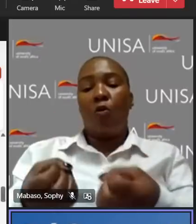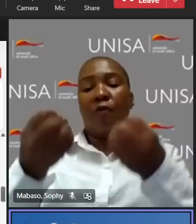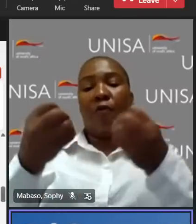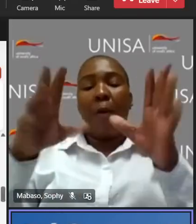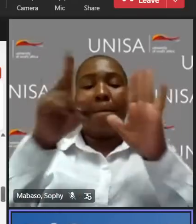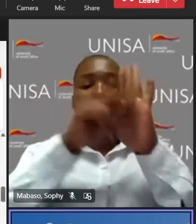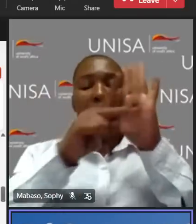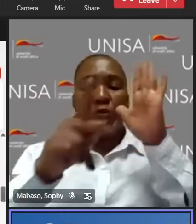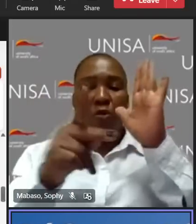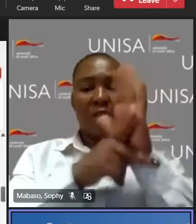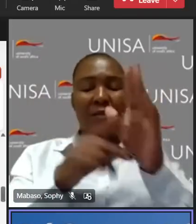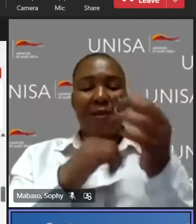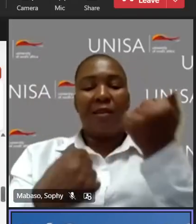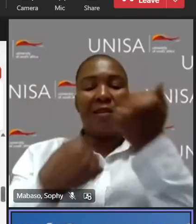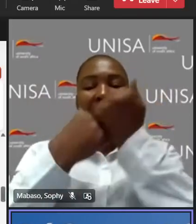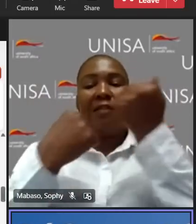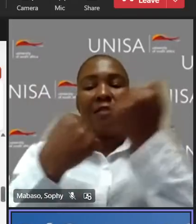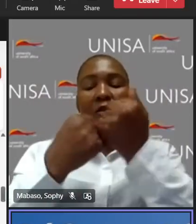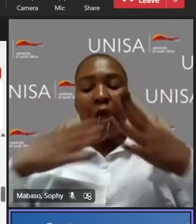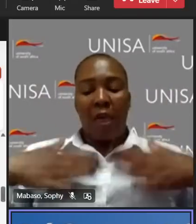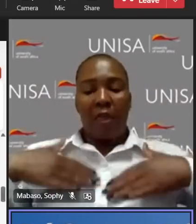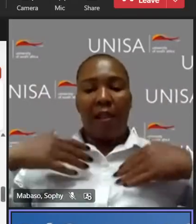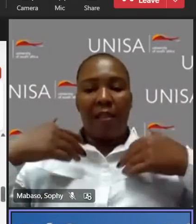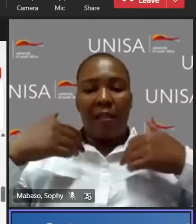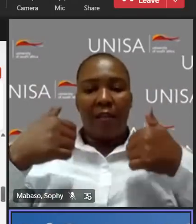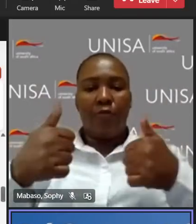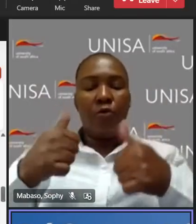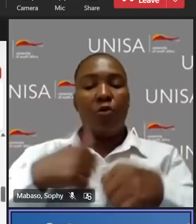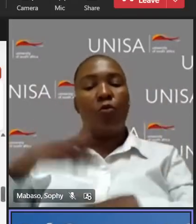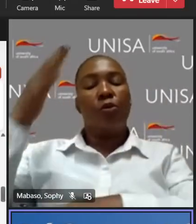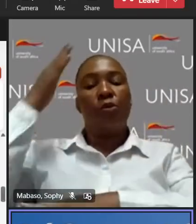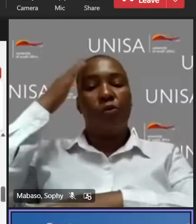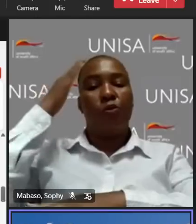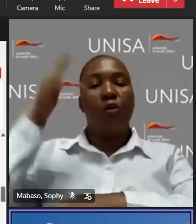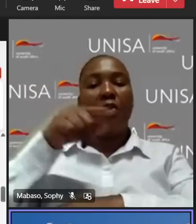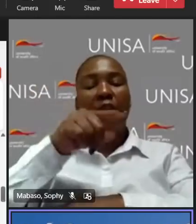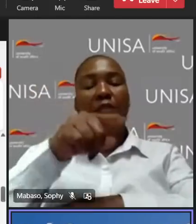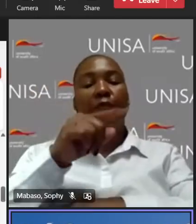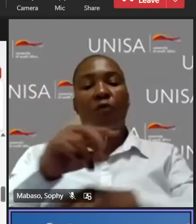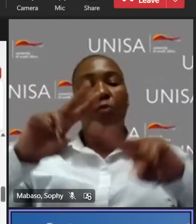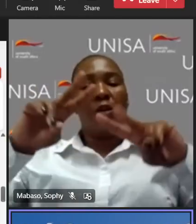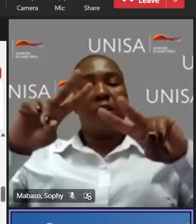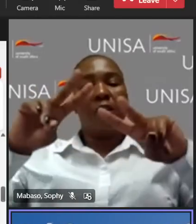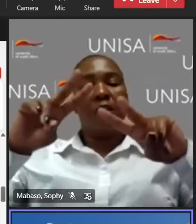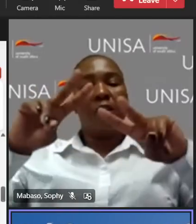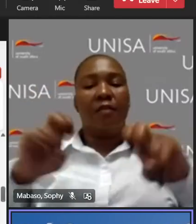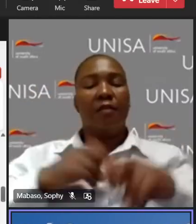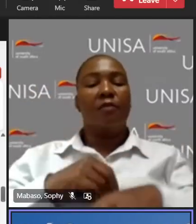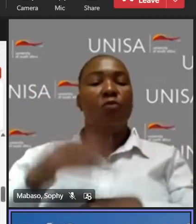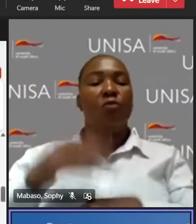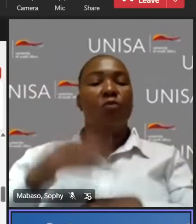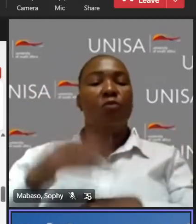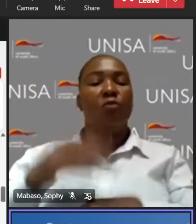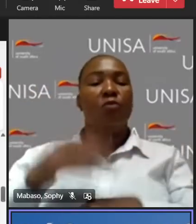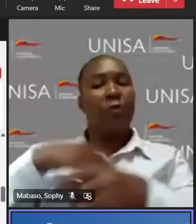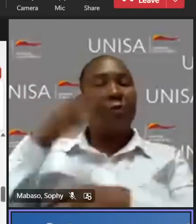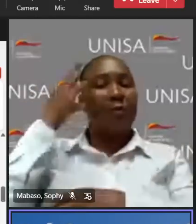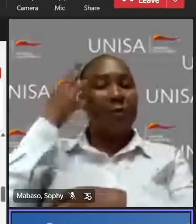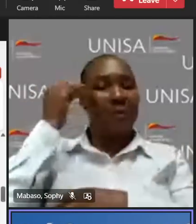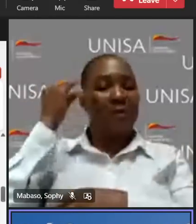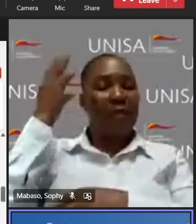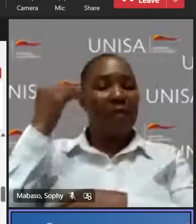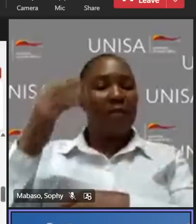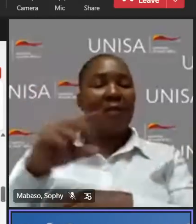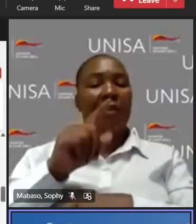that can support your health and wellness. We know from research, we also know from experience